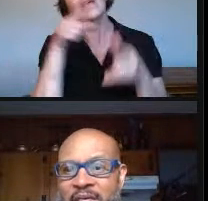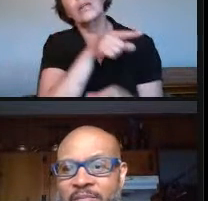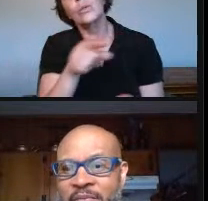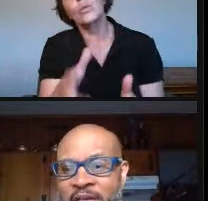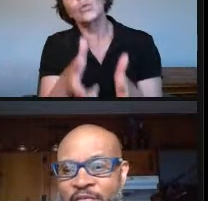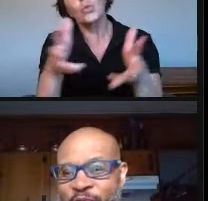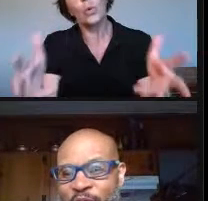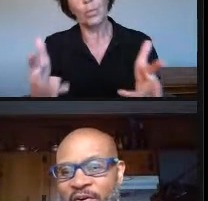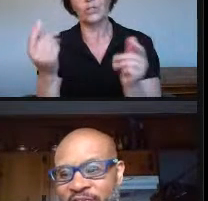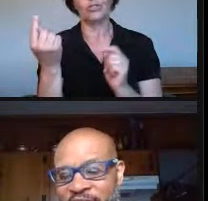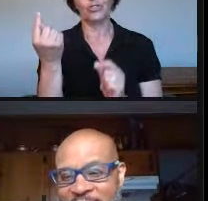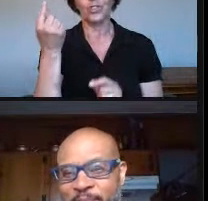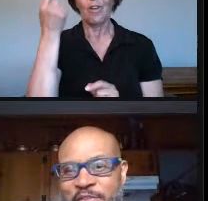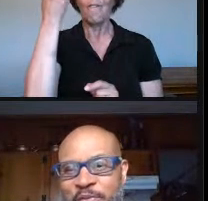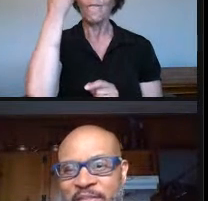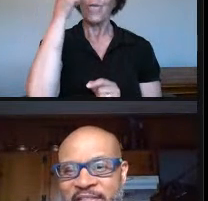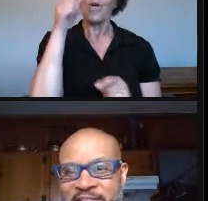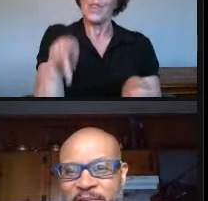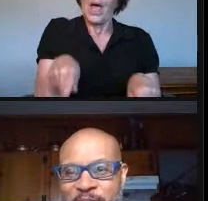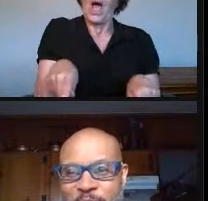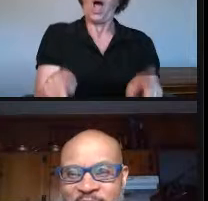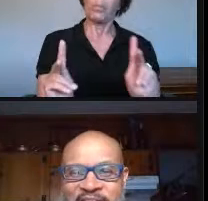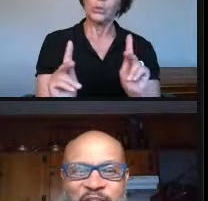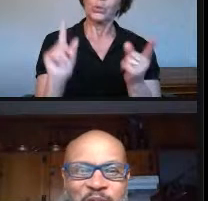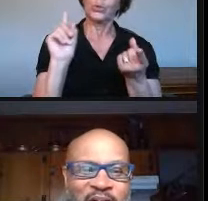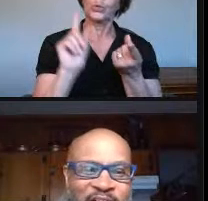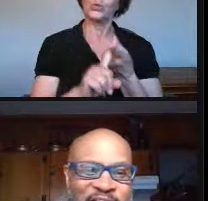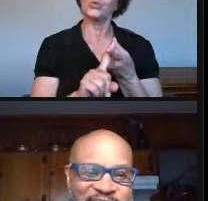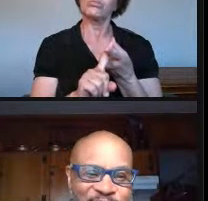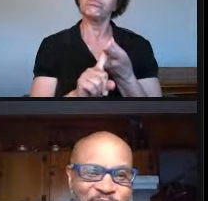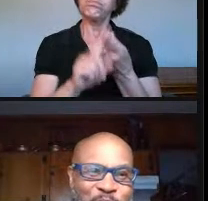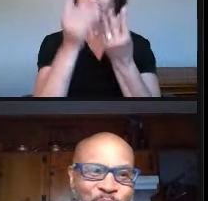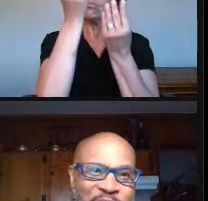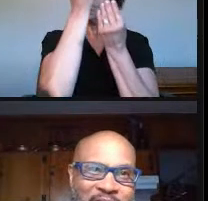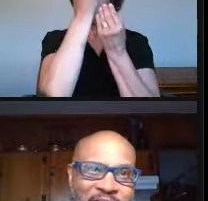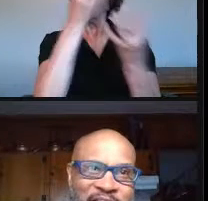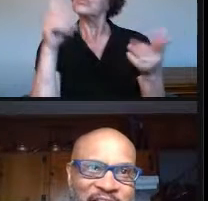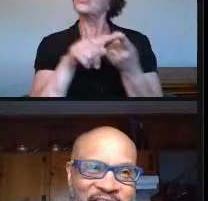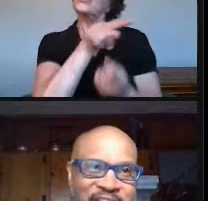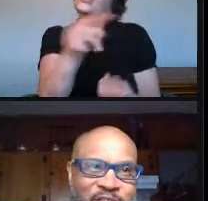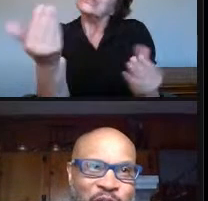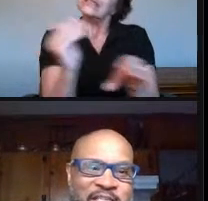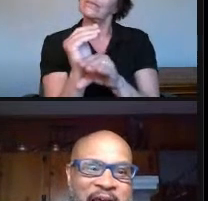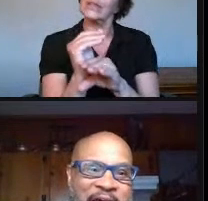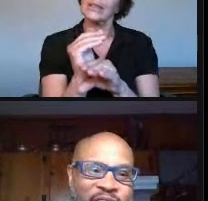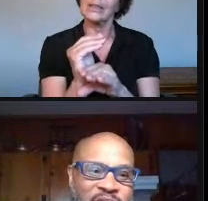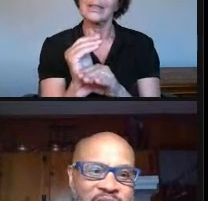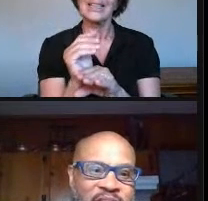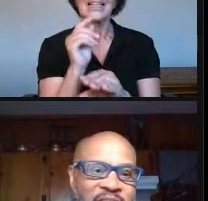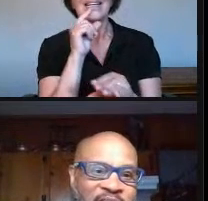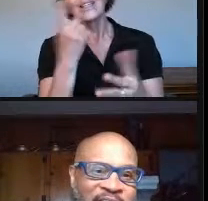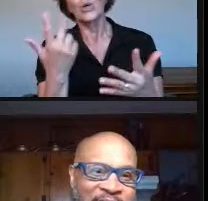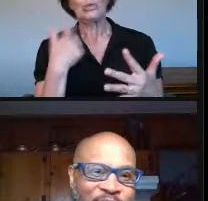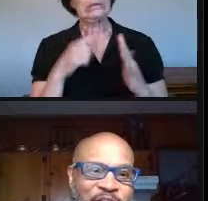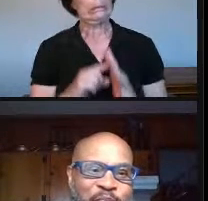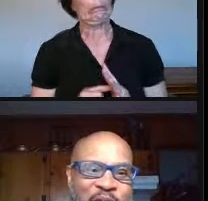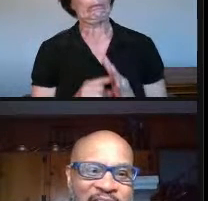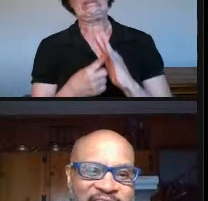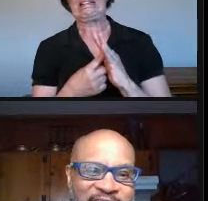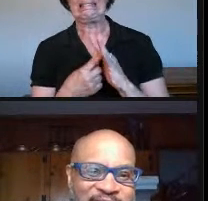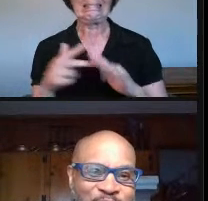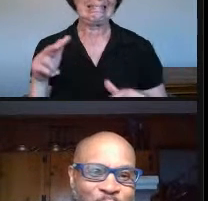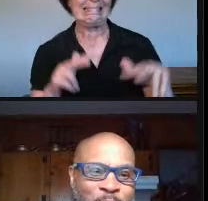much for the opportunity to speak to you all this evening. We are a sort of novice at